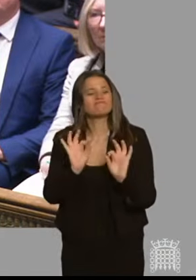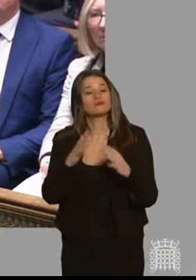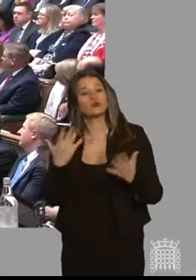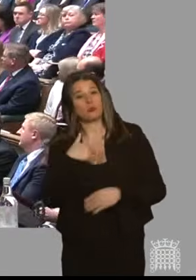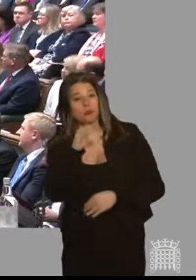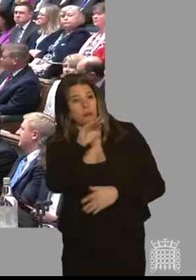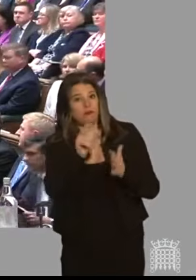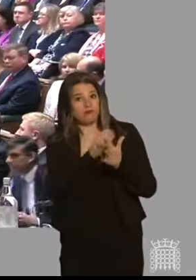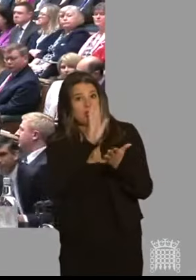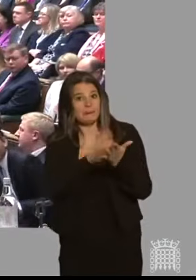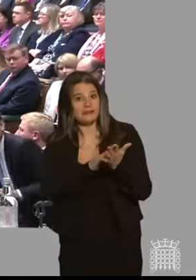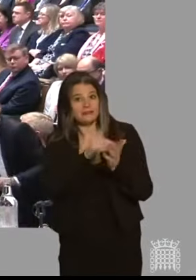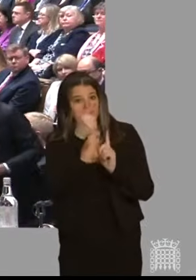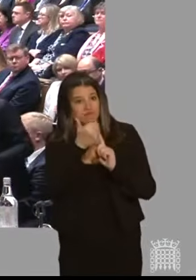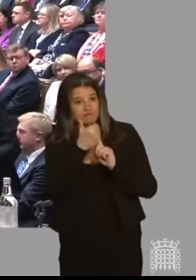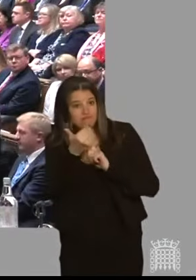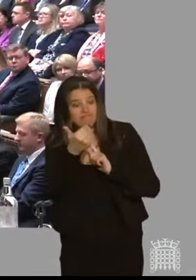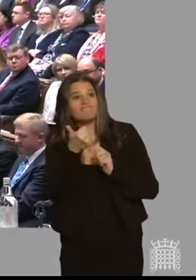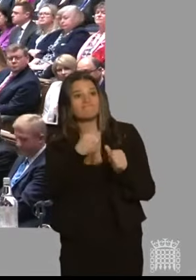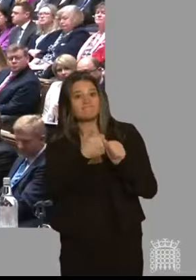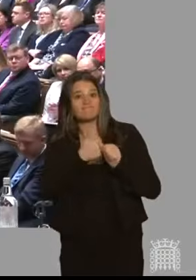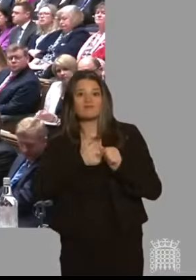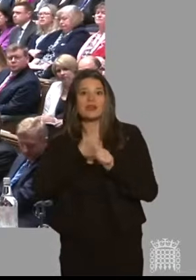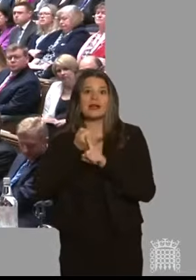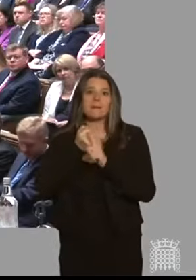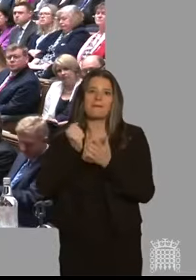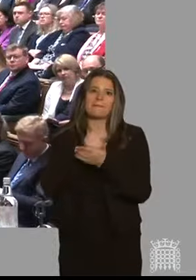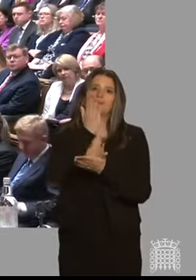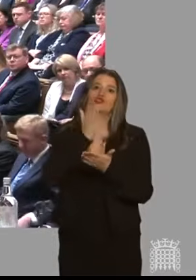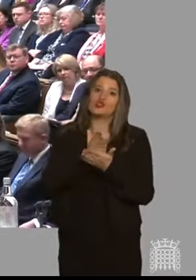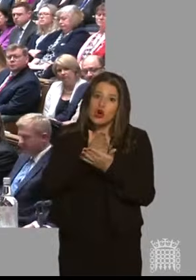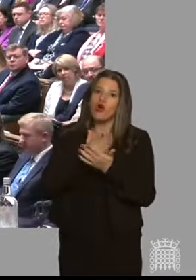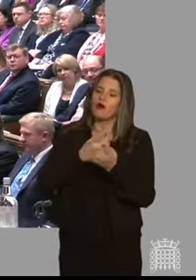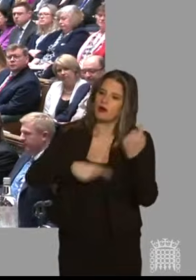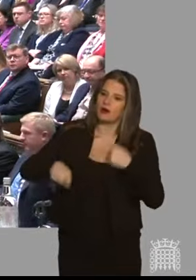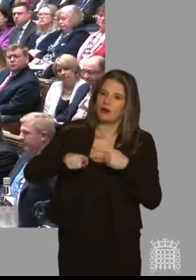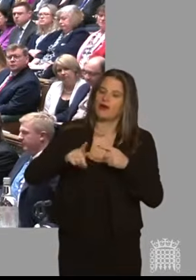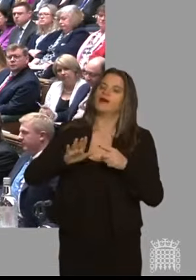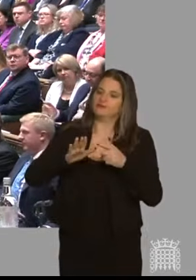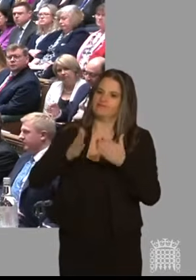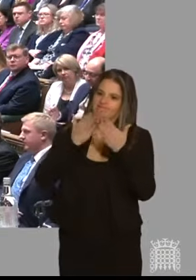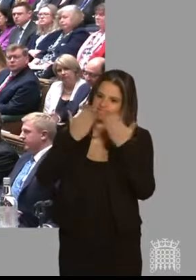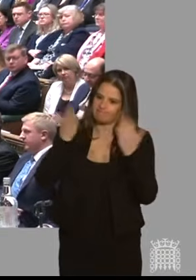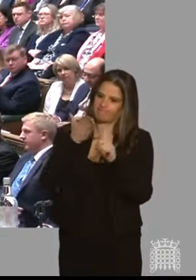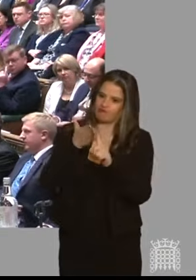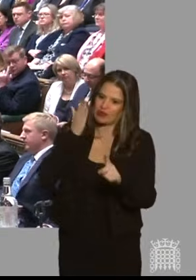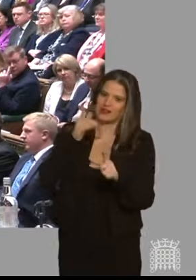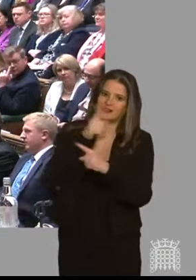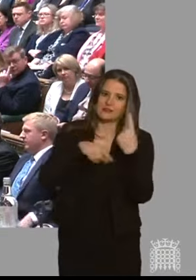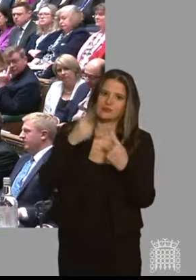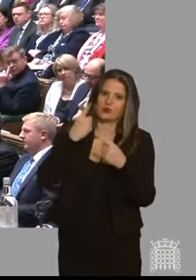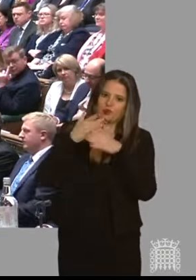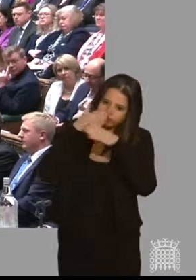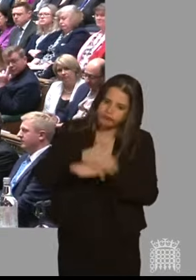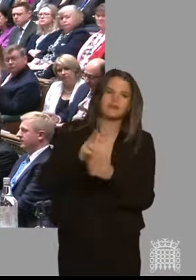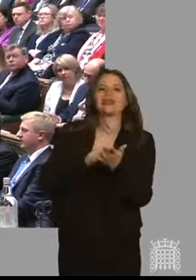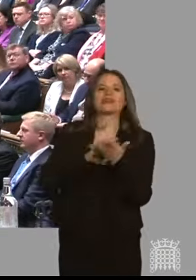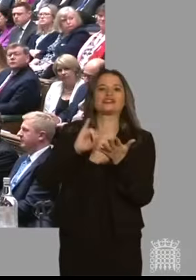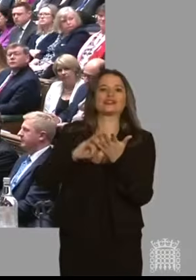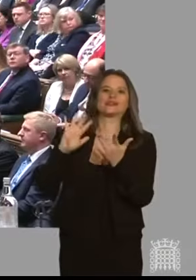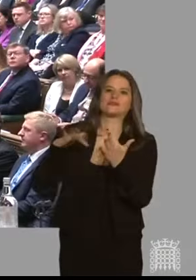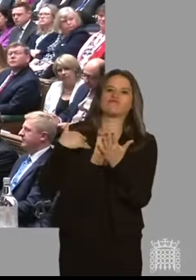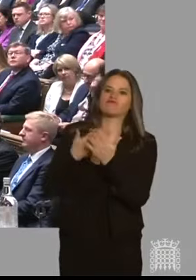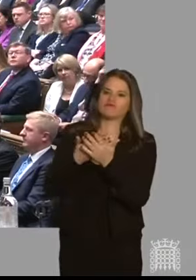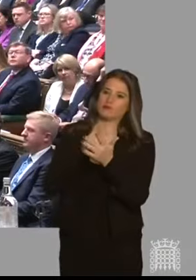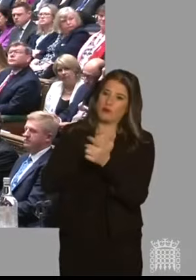others? Prime Minister. My honourable friend is right that our incredible NHS staff deserve our utmost thanks